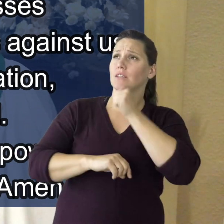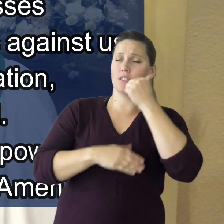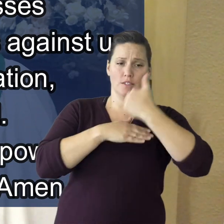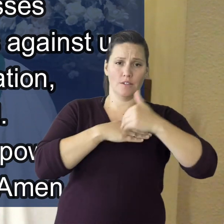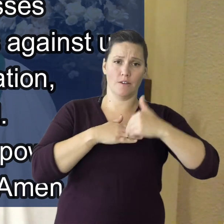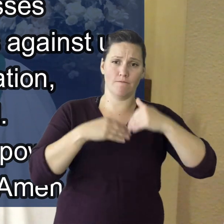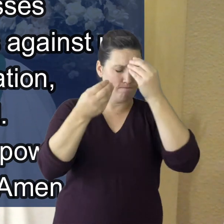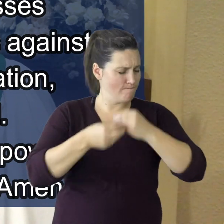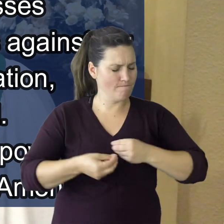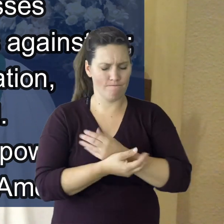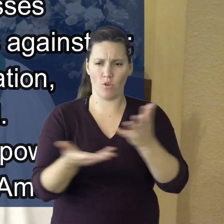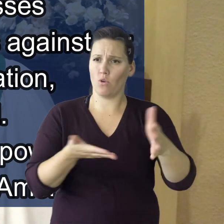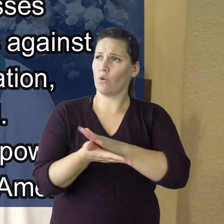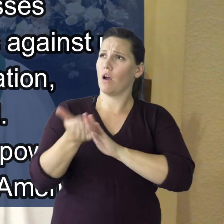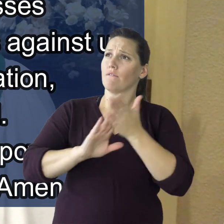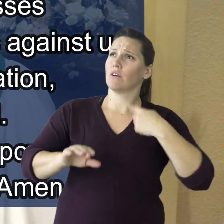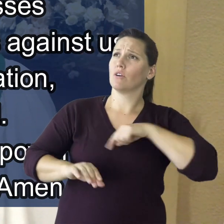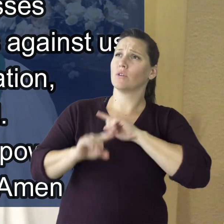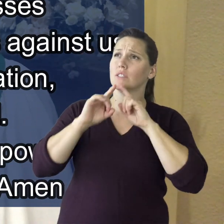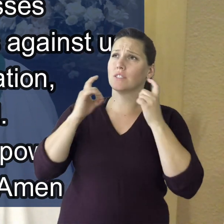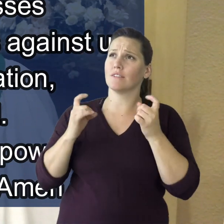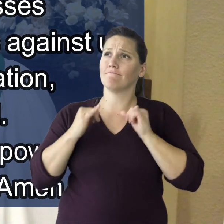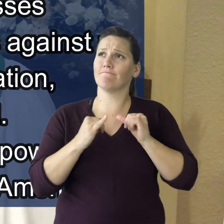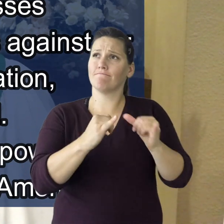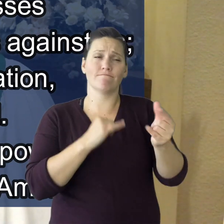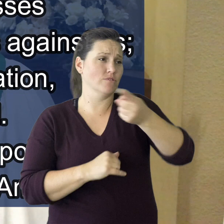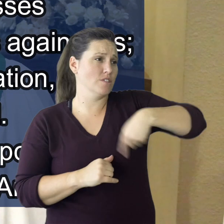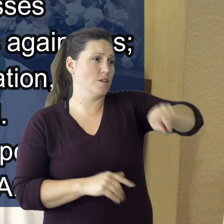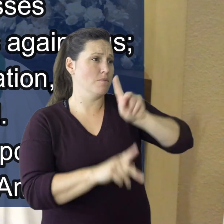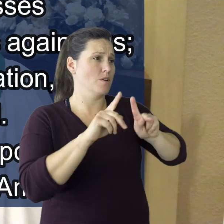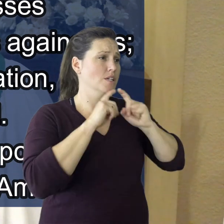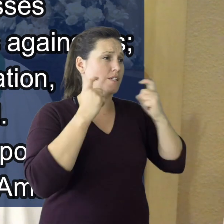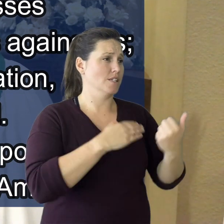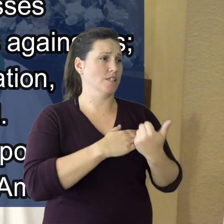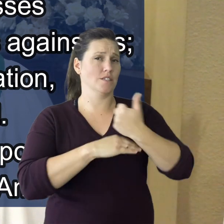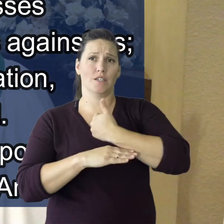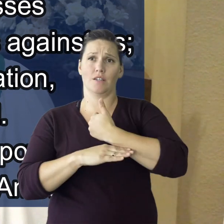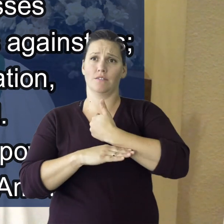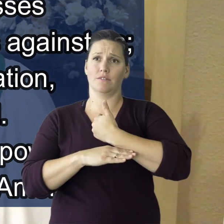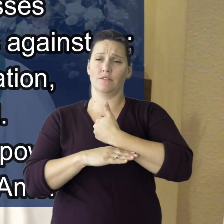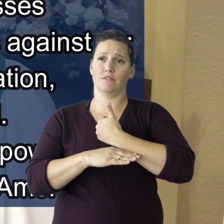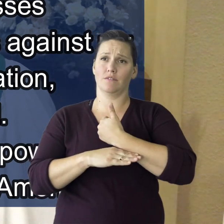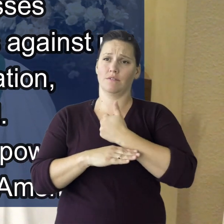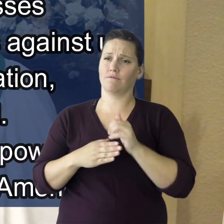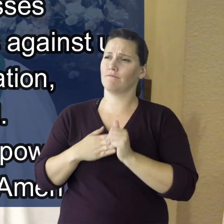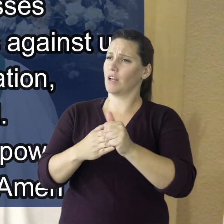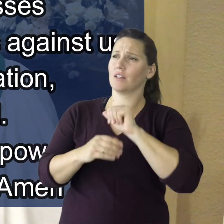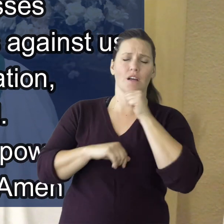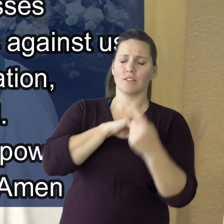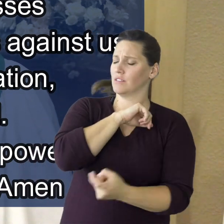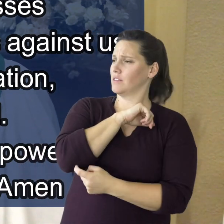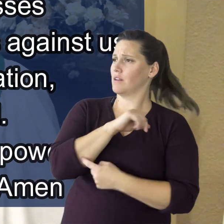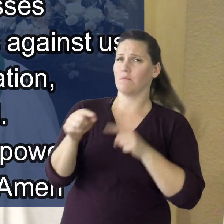is in heaven. Give us this day our daily bread, and forgive us our trespasses, as we forgive those